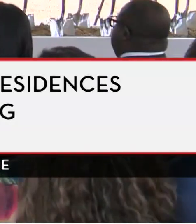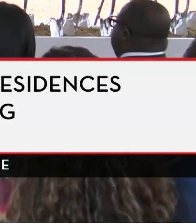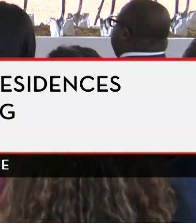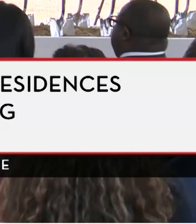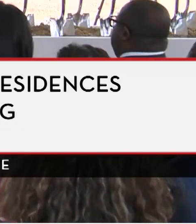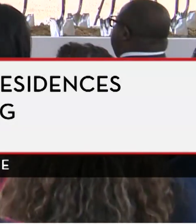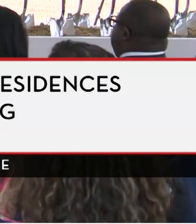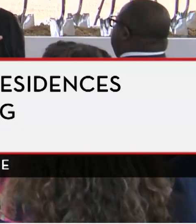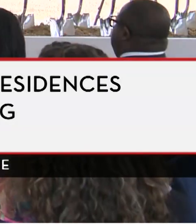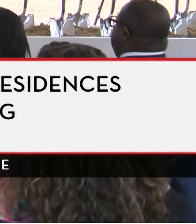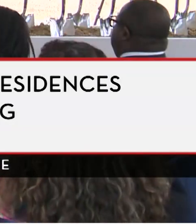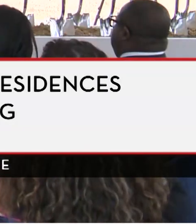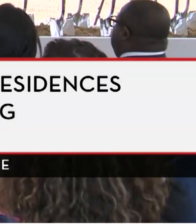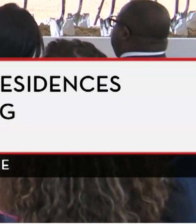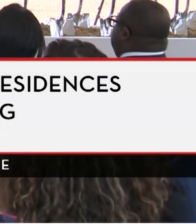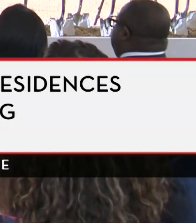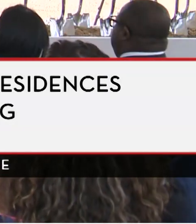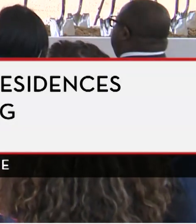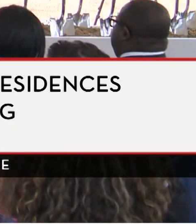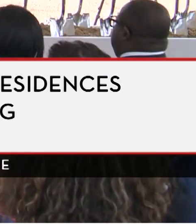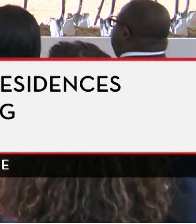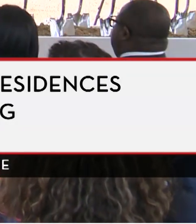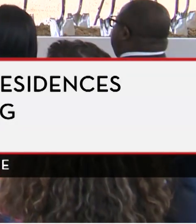Good morning, everyone. How are you?